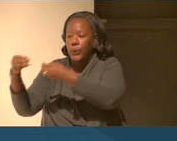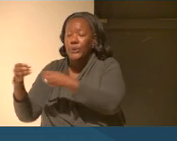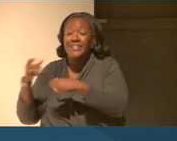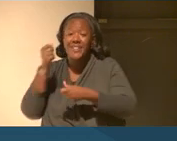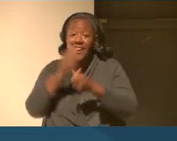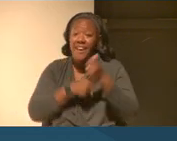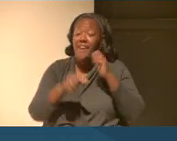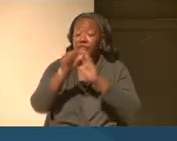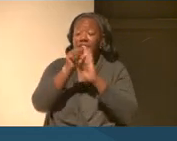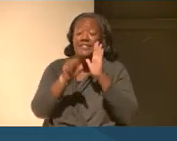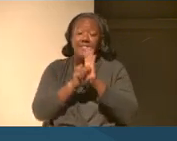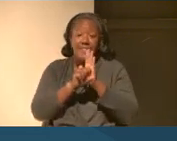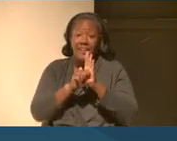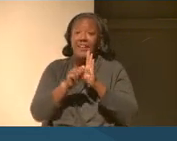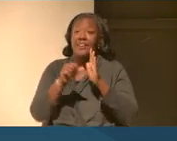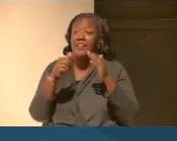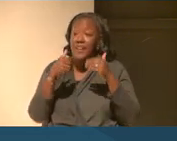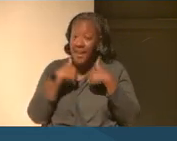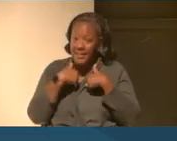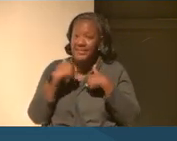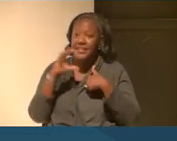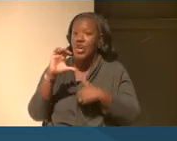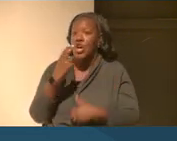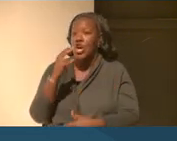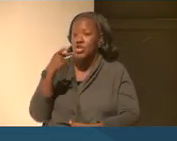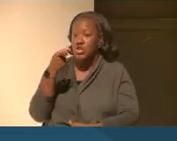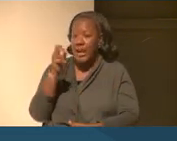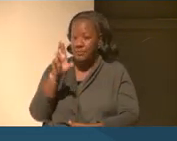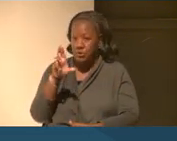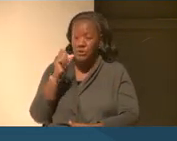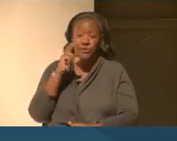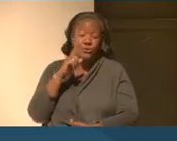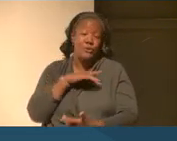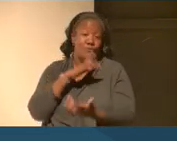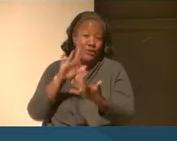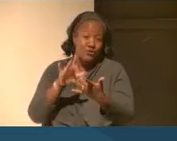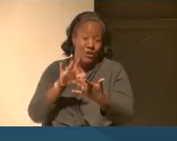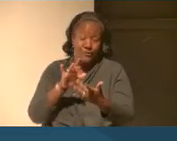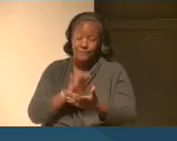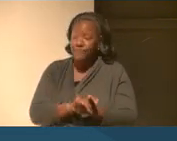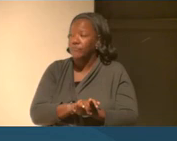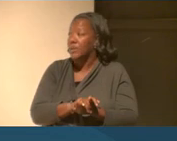United States, the Nature Conservancy has a chapter, so you can reach out.